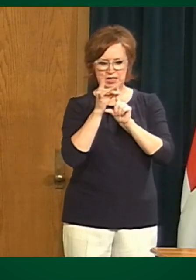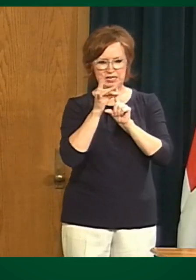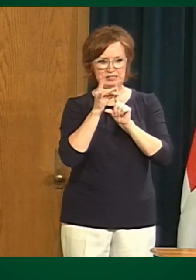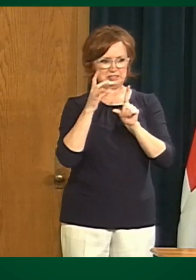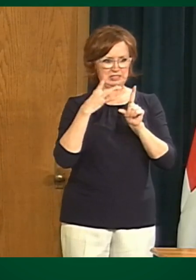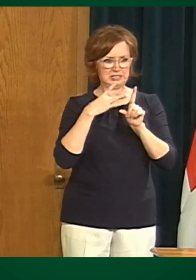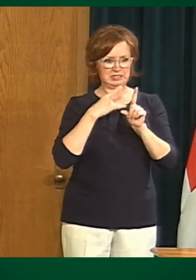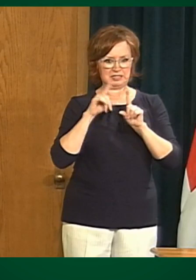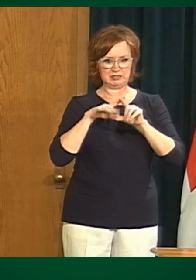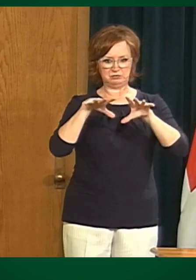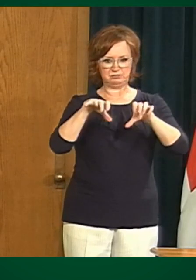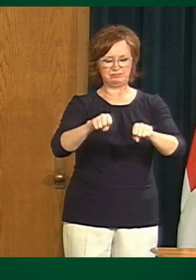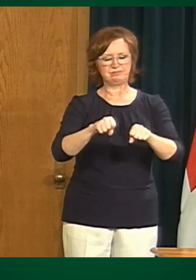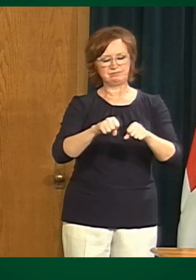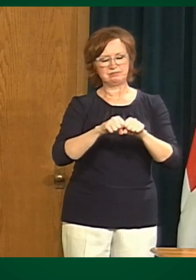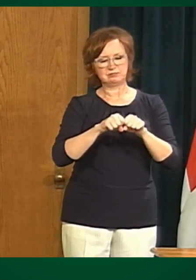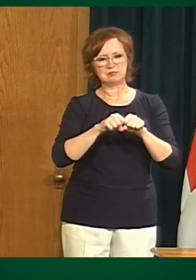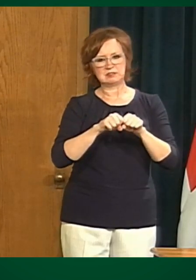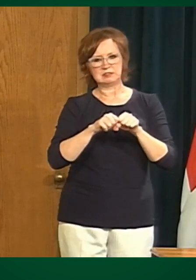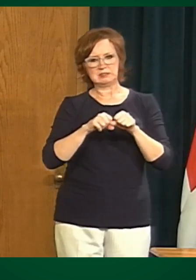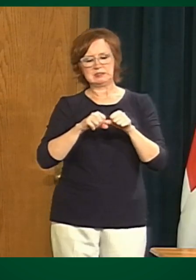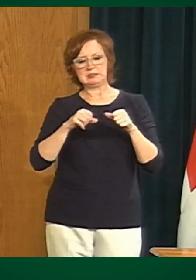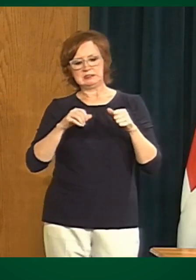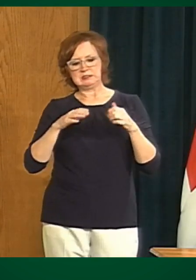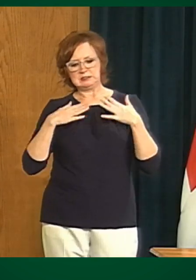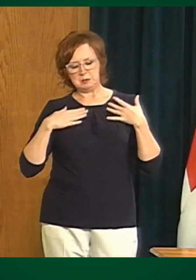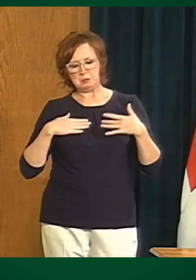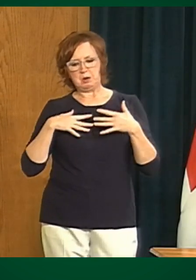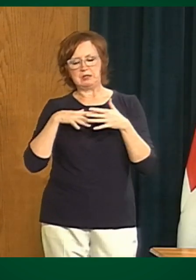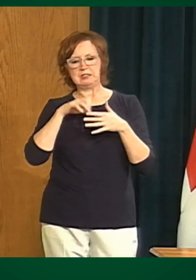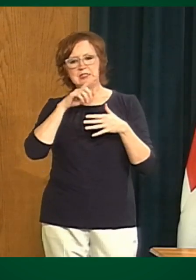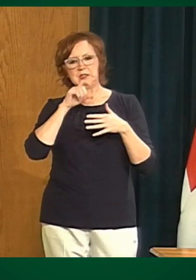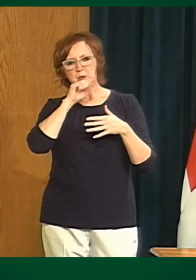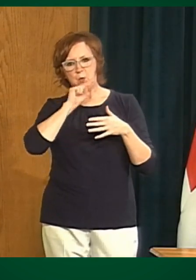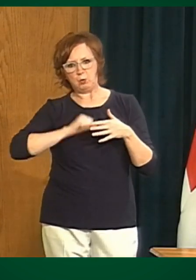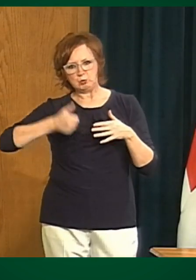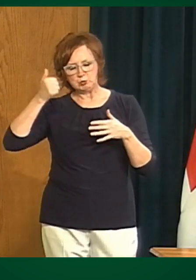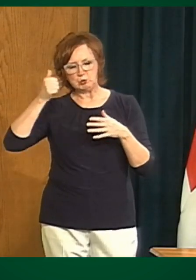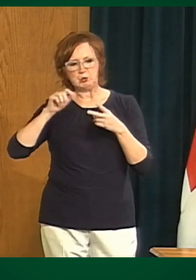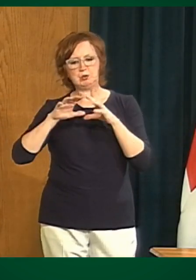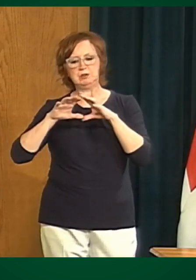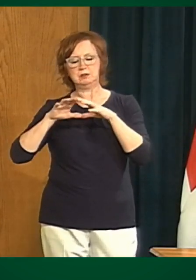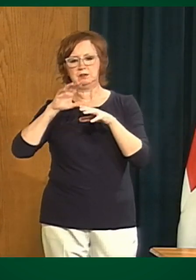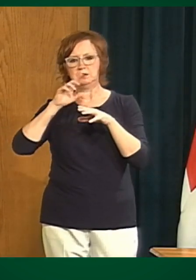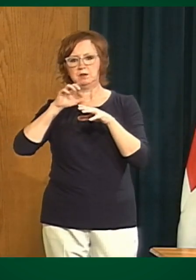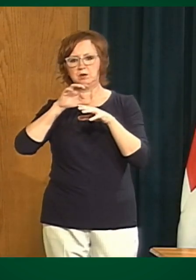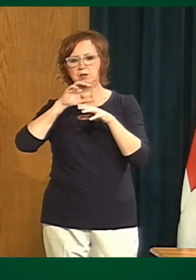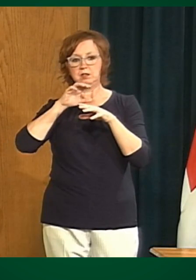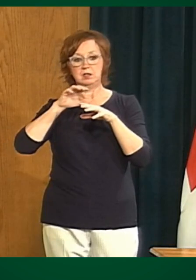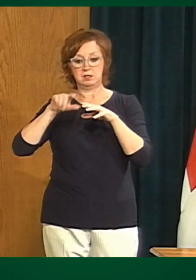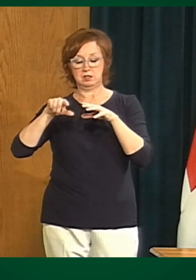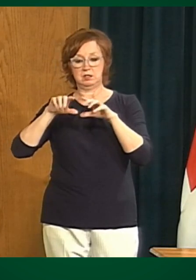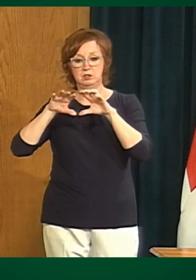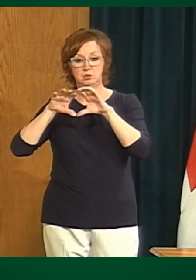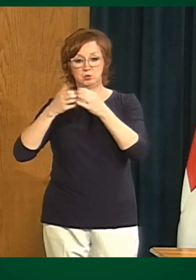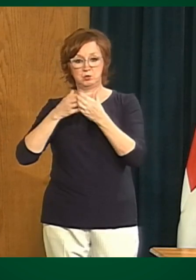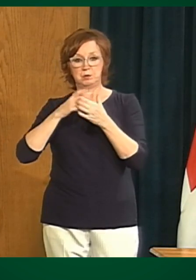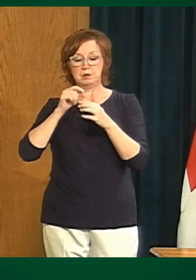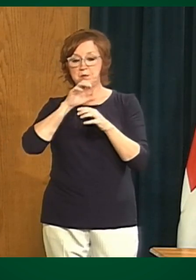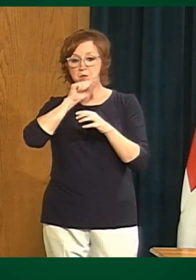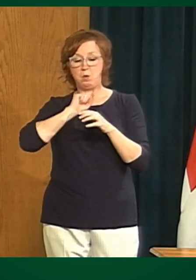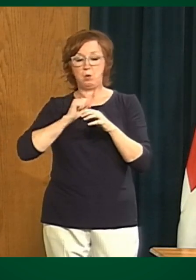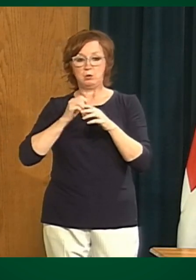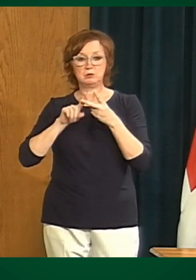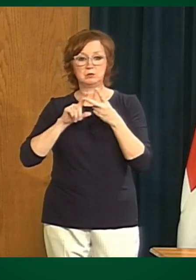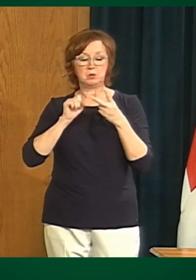person with especially for age group and with frailty or